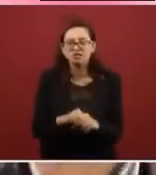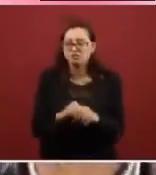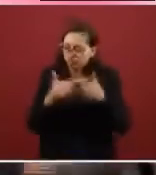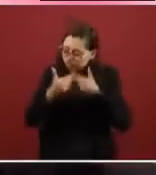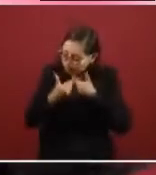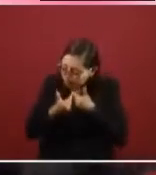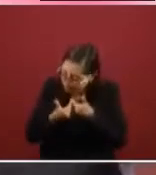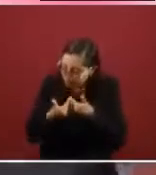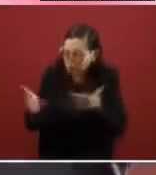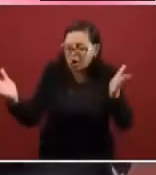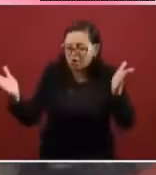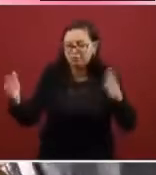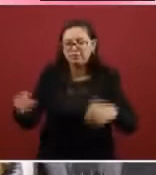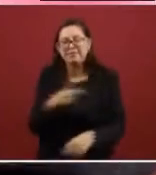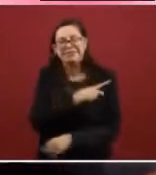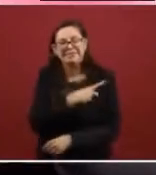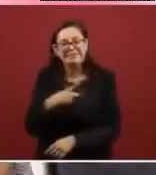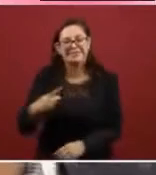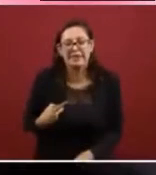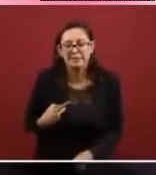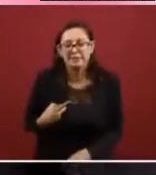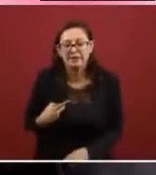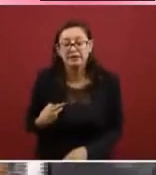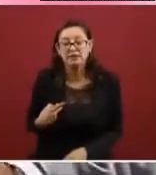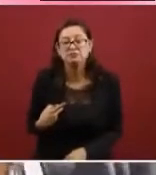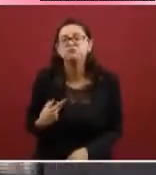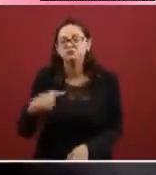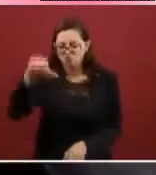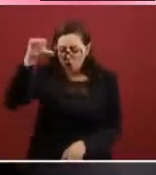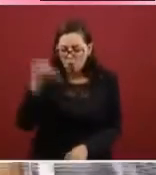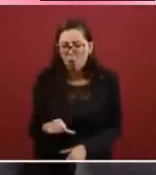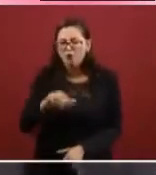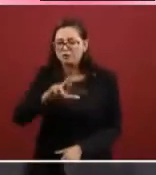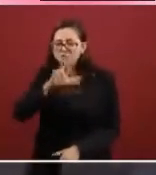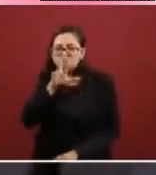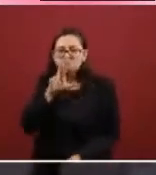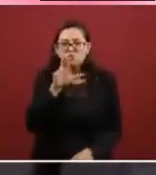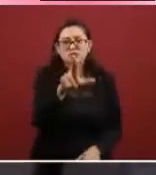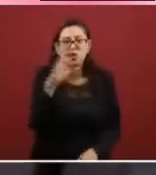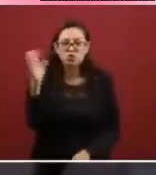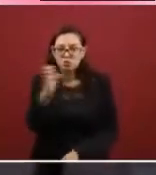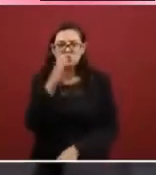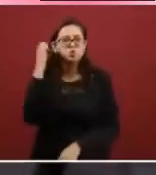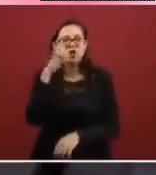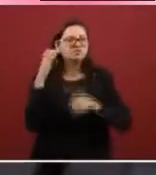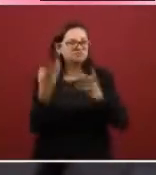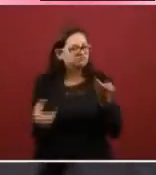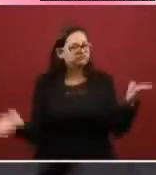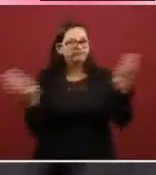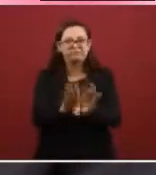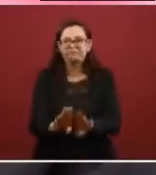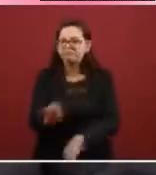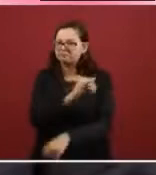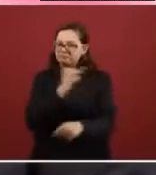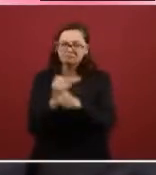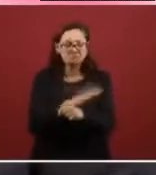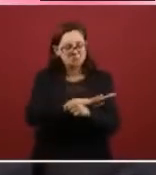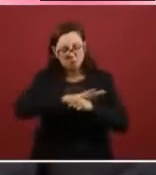education. Respuesta es, so therefore, no se cierran. No, we are not closing escuelas, los schools or